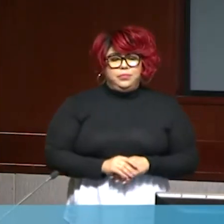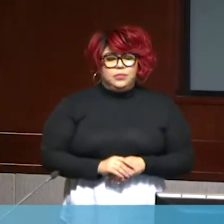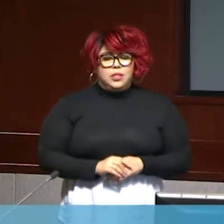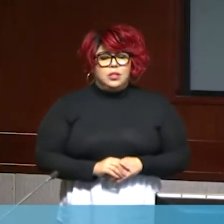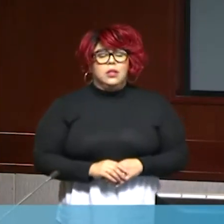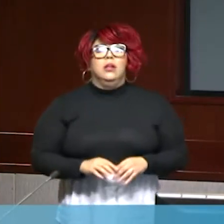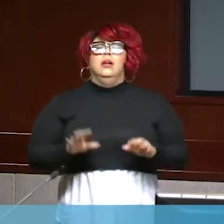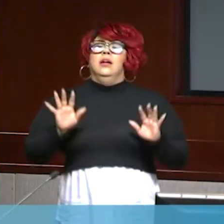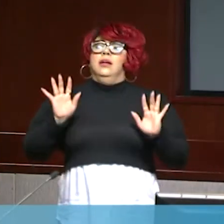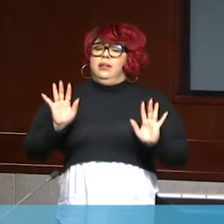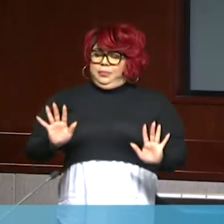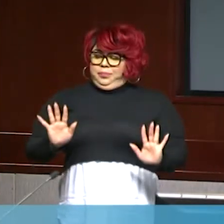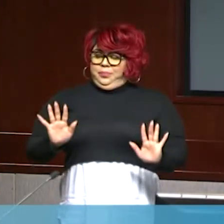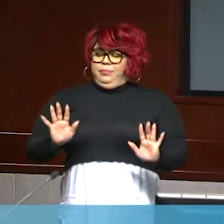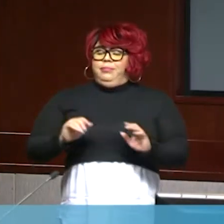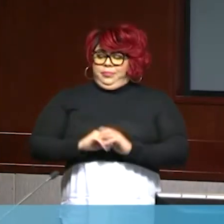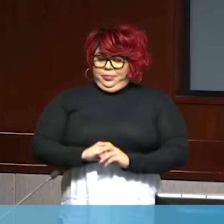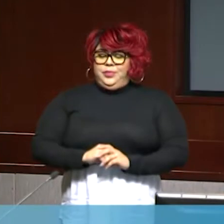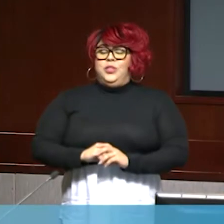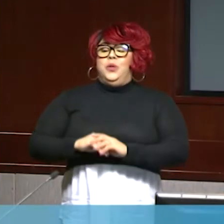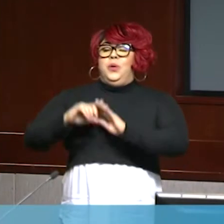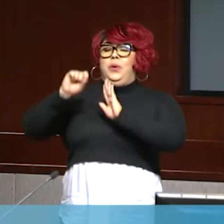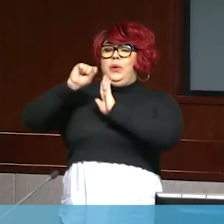So the state has provided a number of